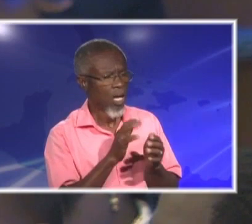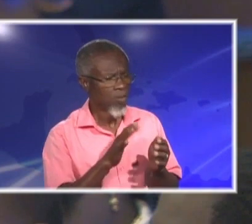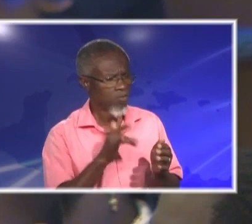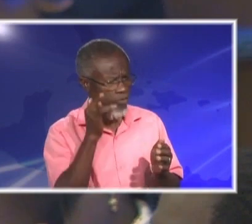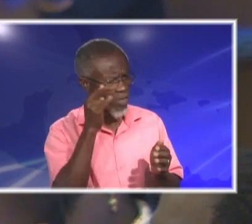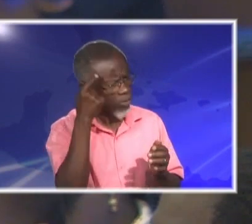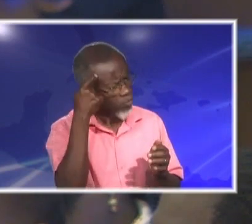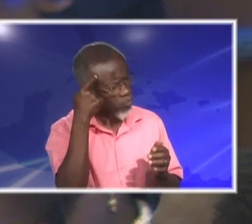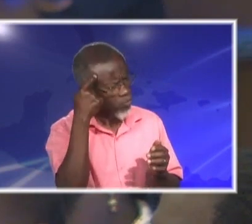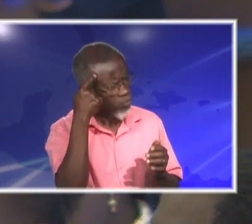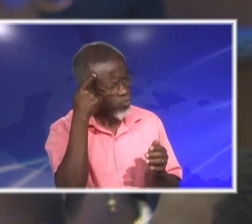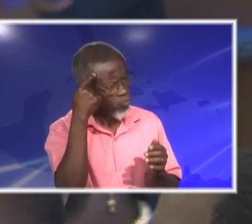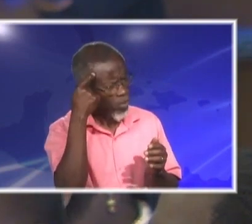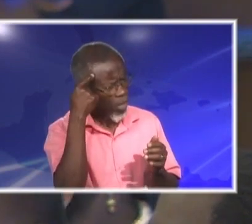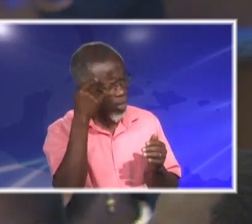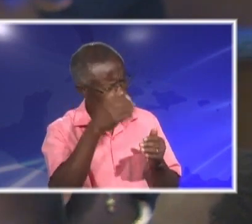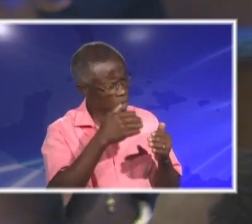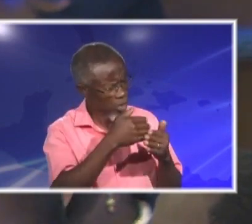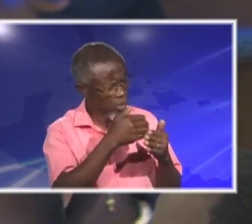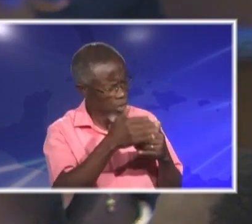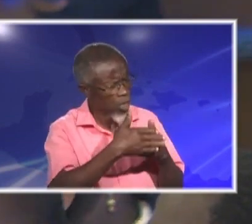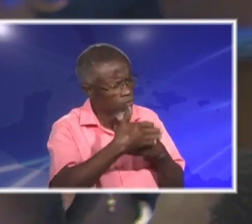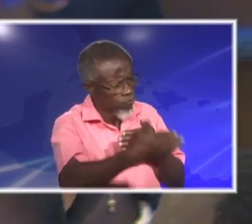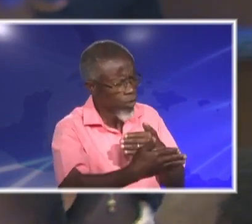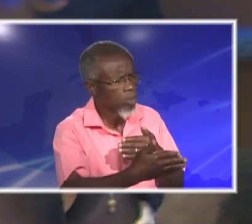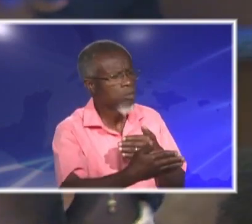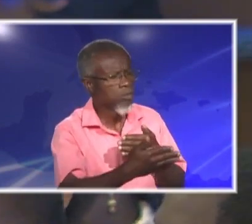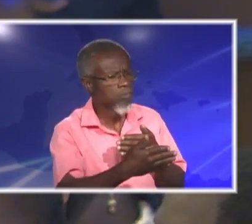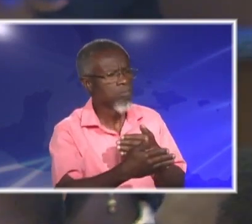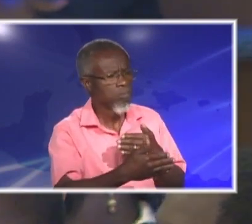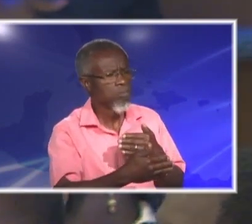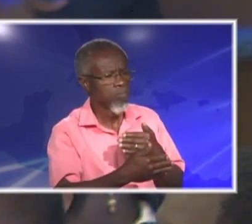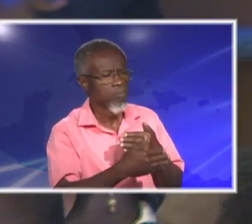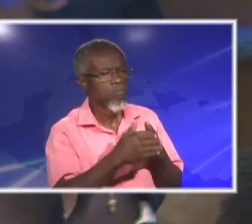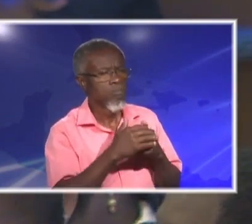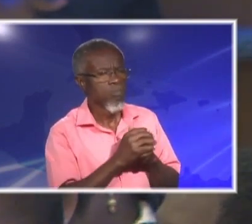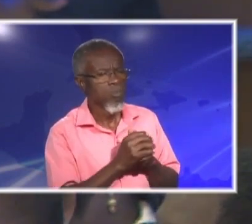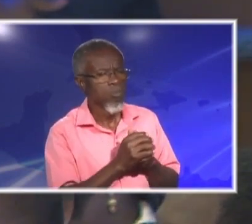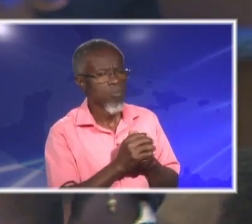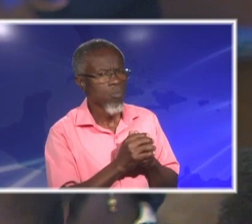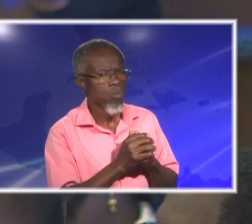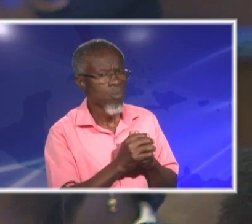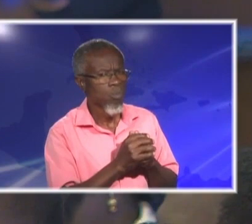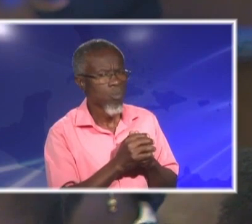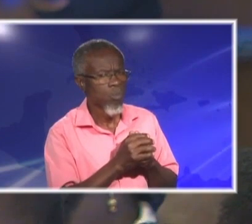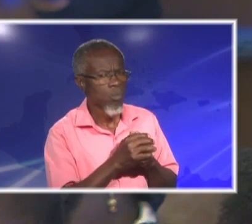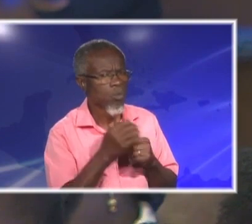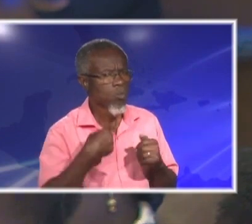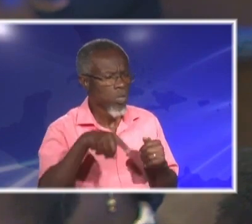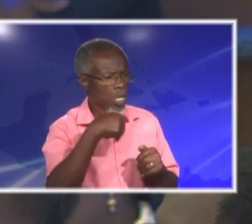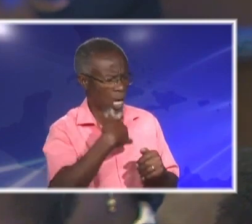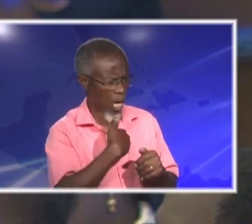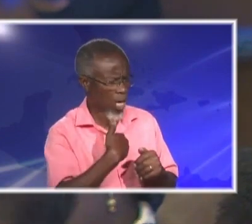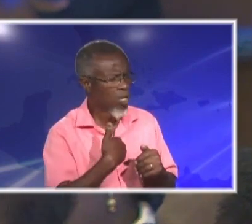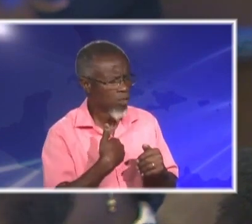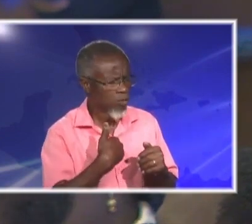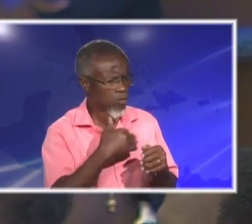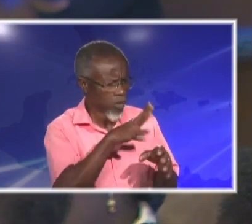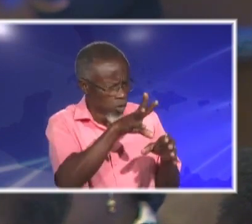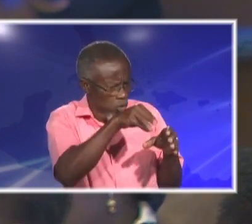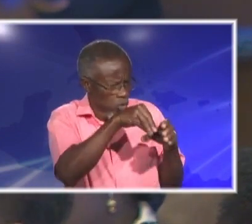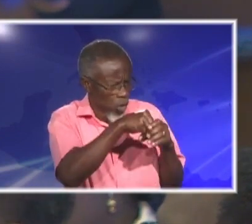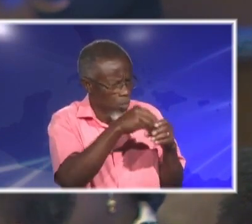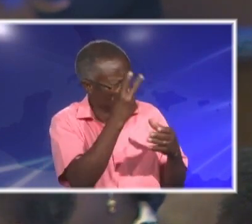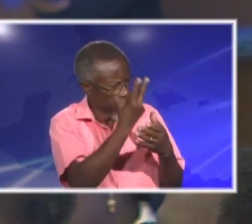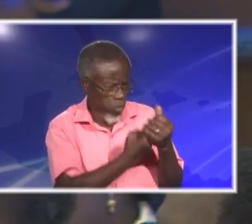of the game as the TTPS, that is the organization that I represent. We have incorporated both suppression